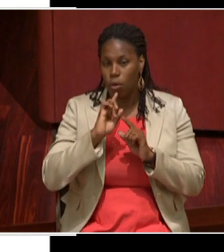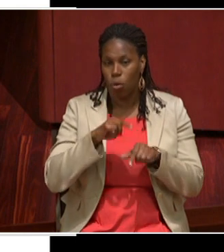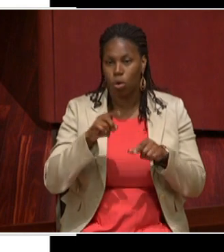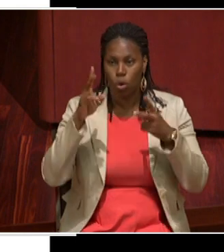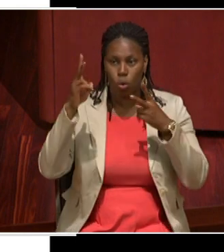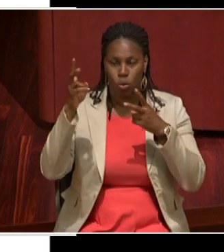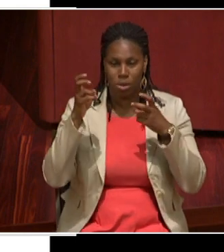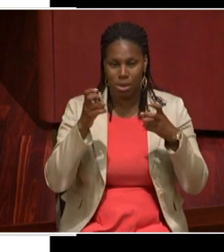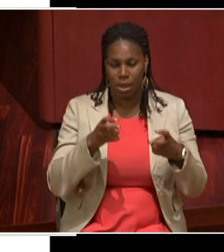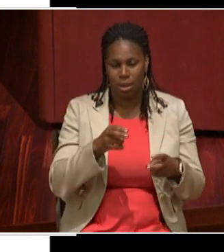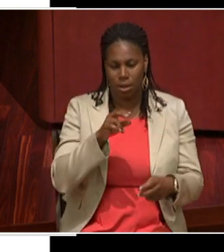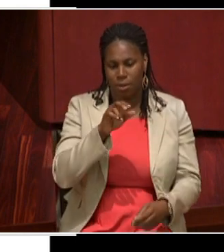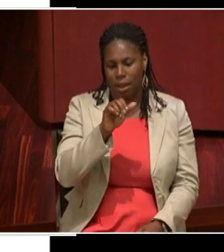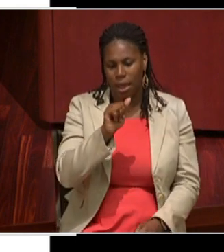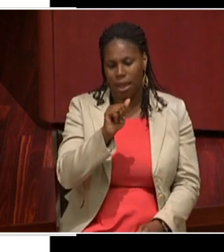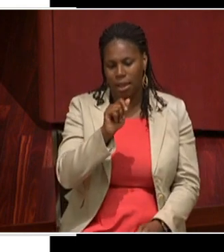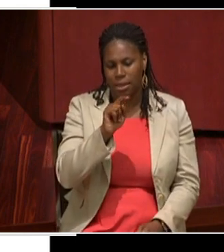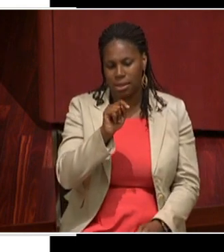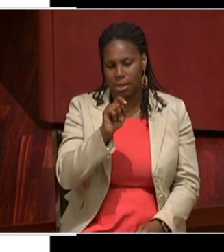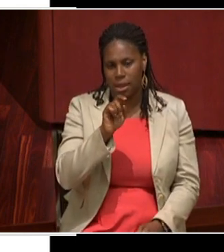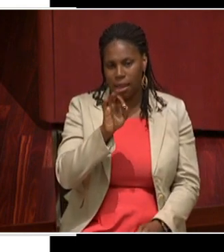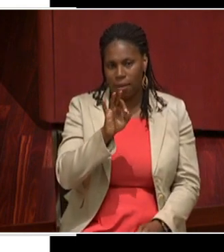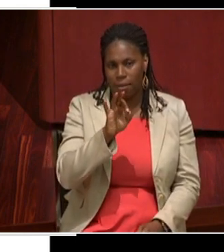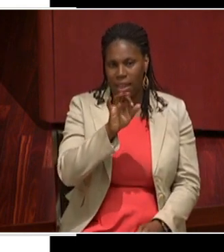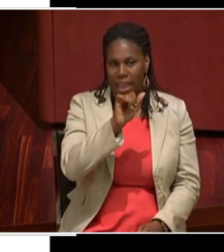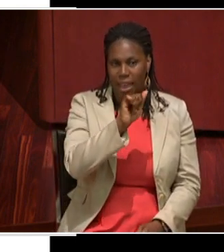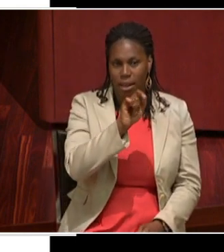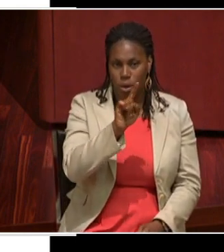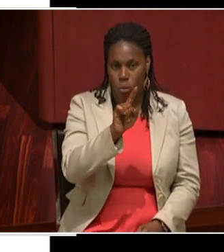downloading an NATF form 81.